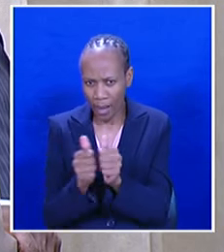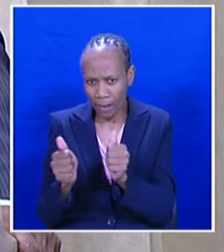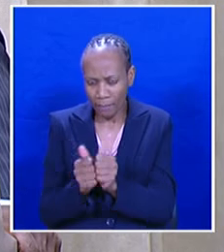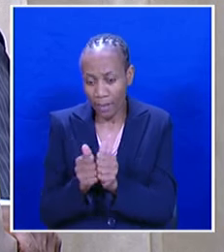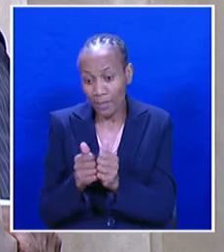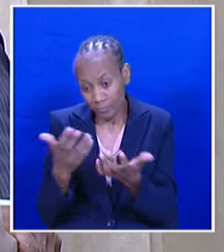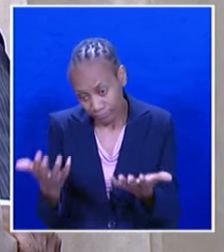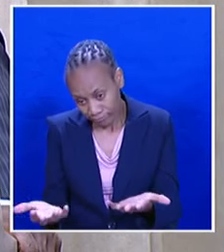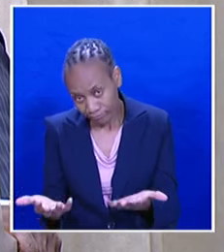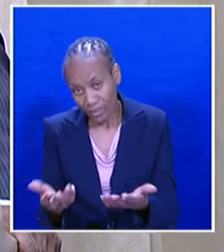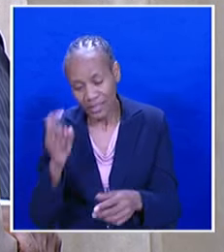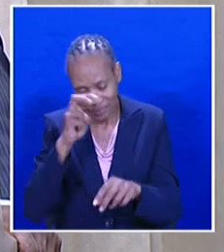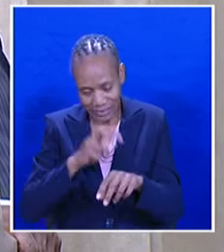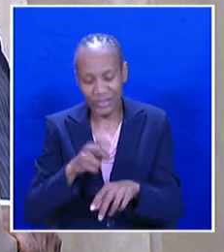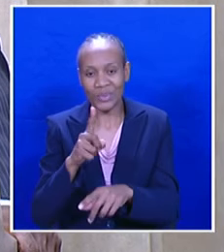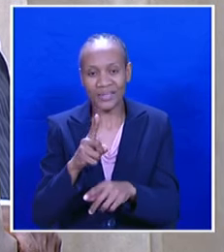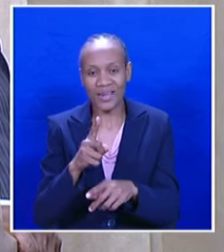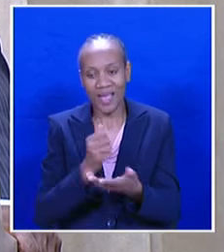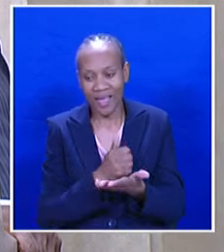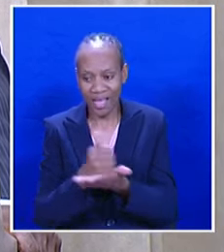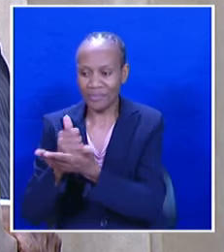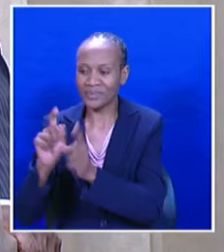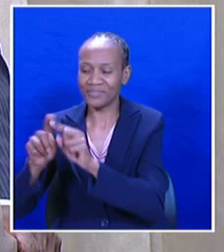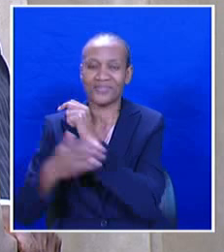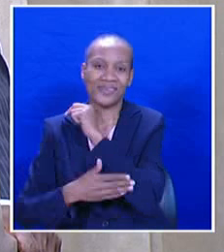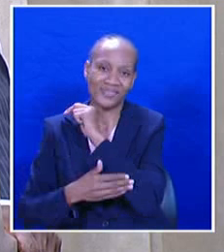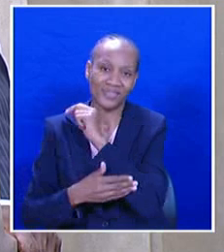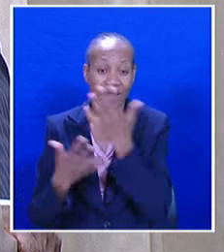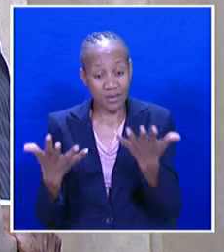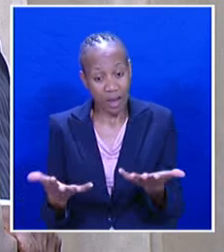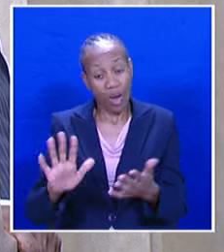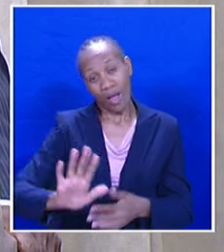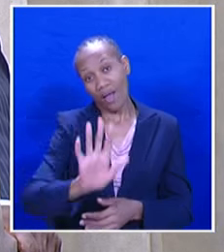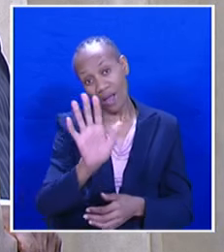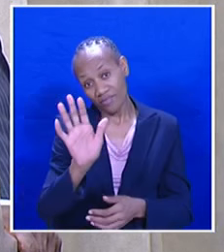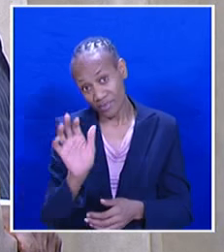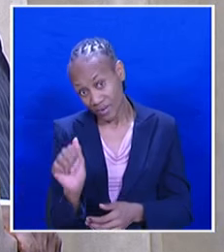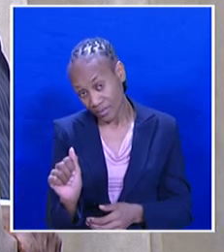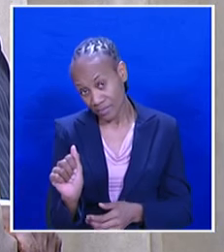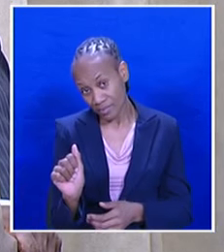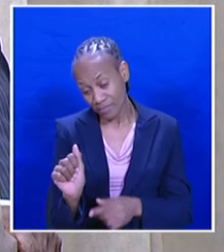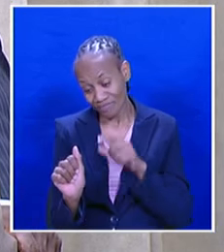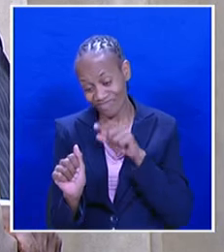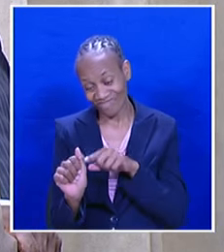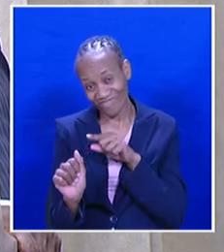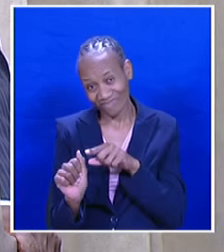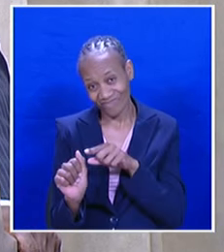our partners. And when it comes to Africa, Africa is a very